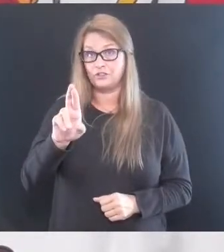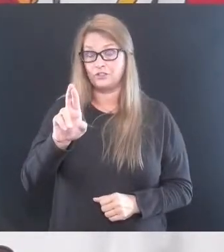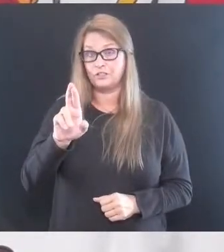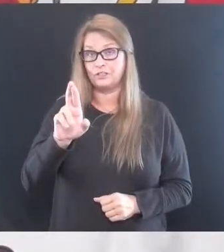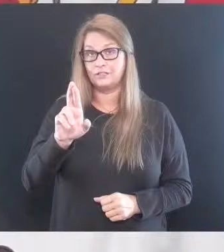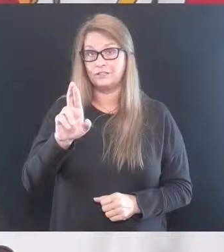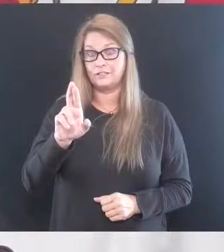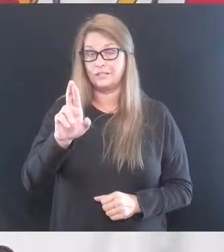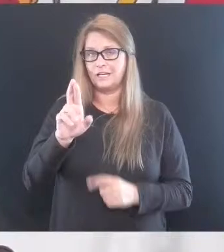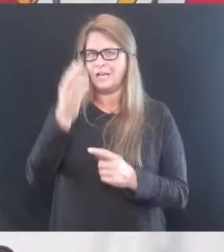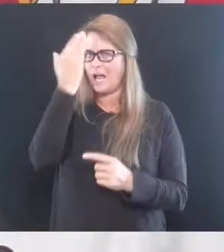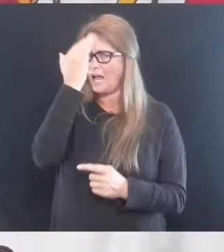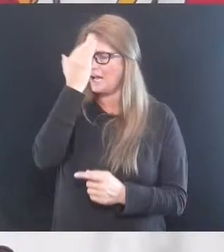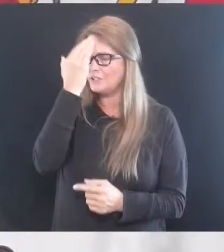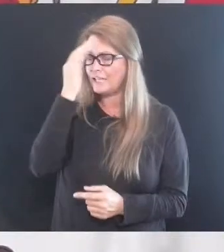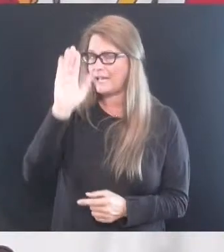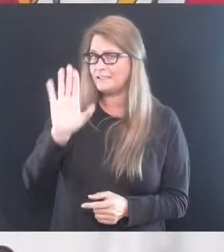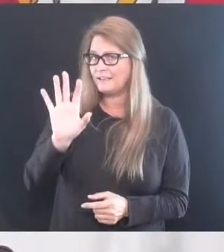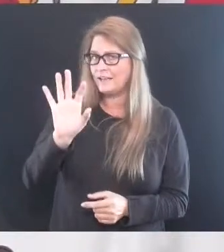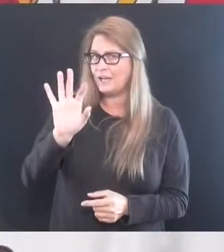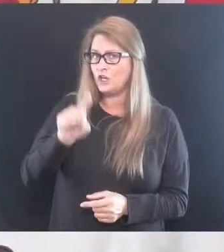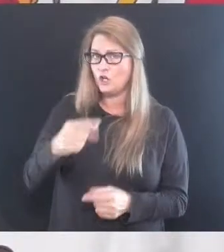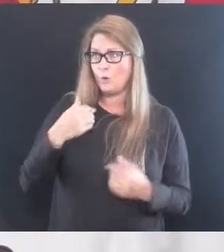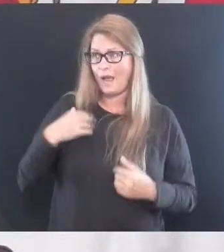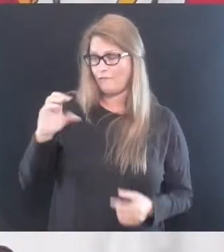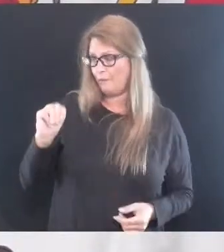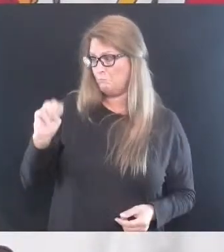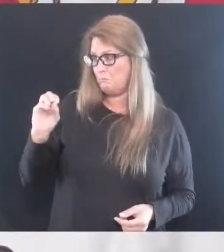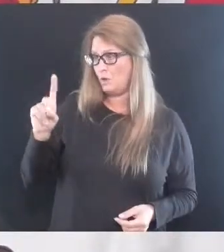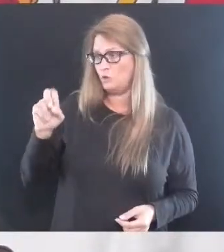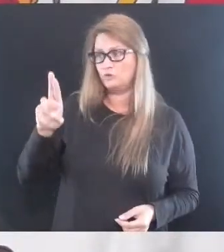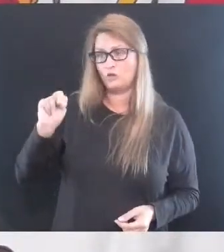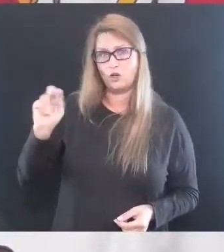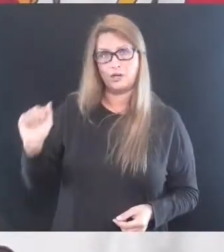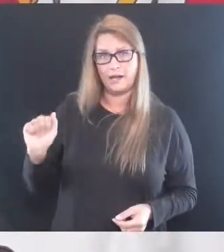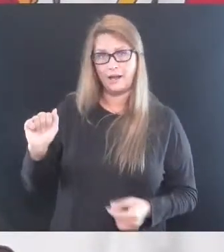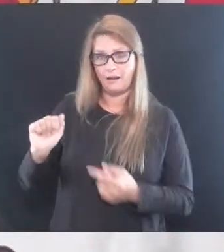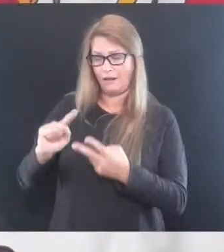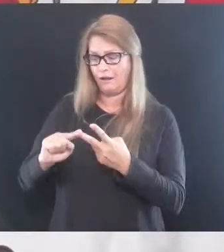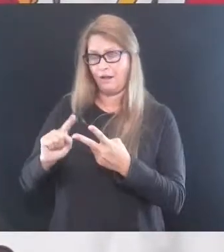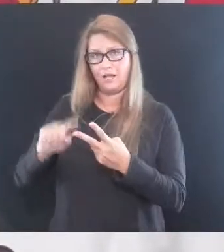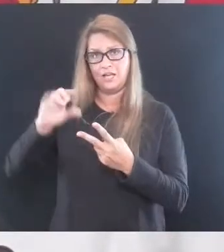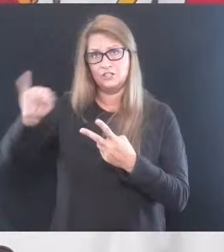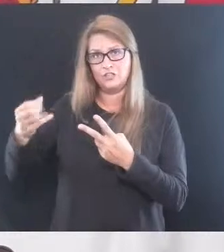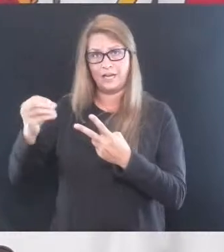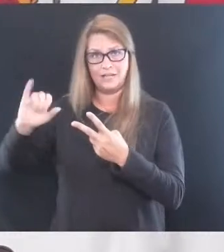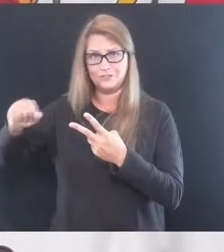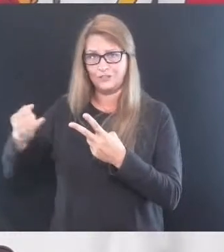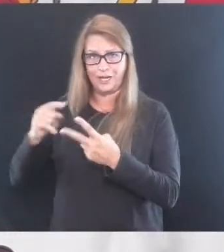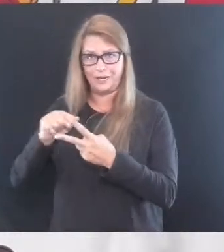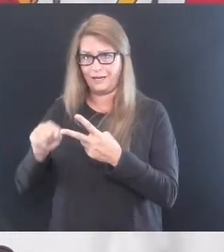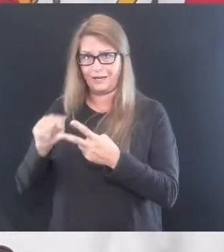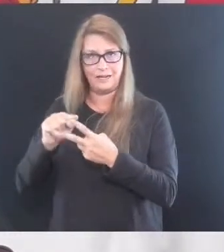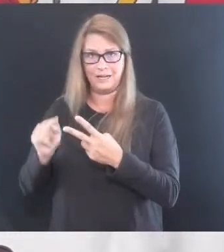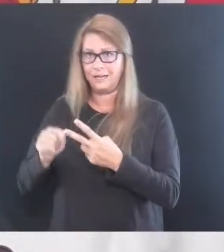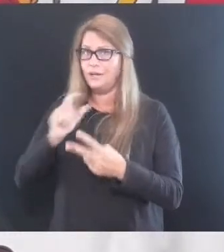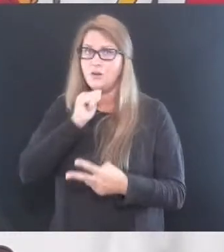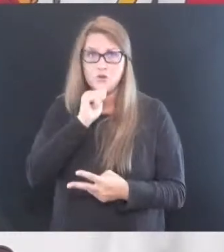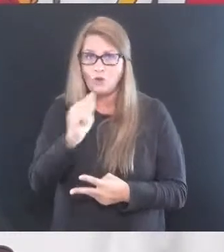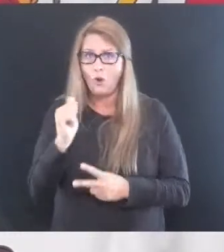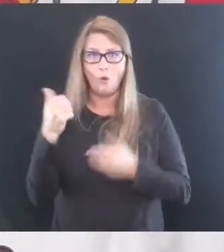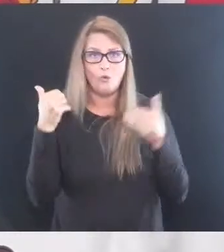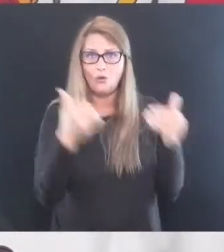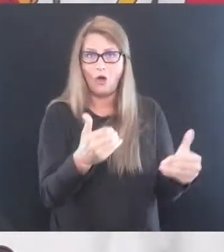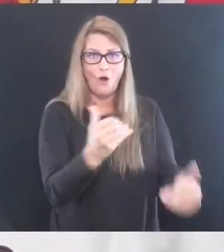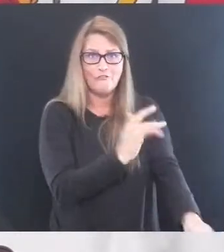make sure everybody totally understands, if you got Moderna or you got J&J, don't go to